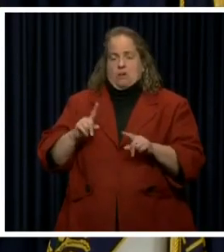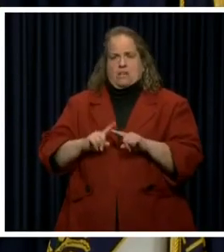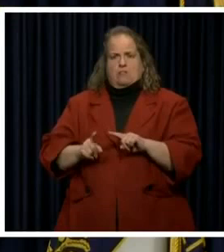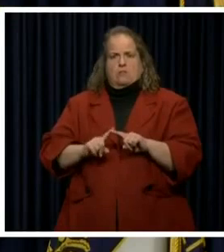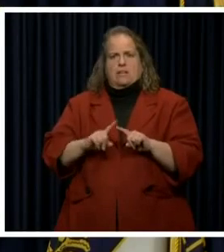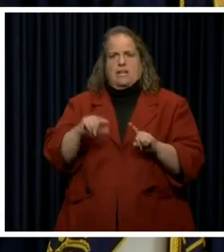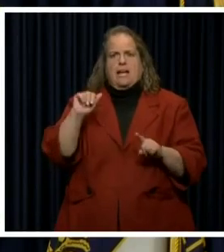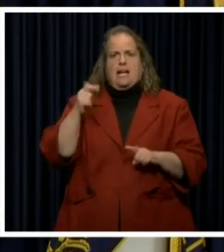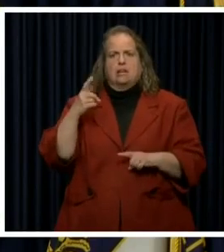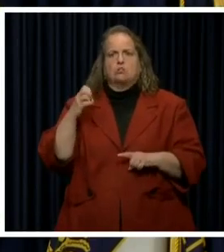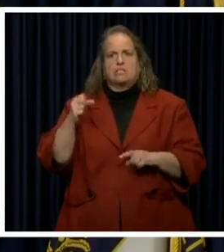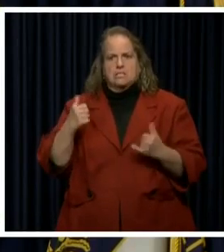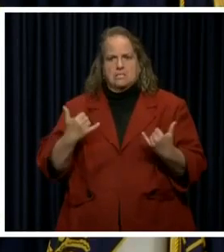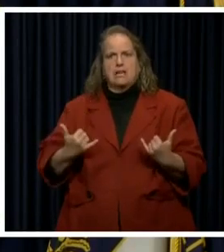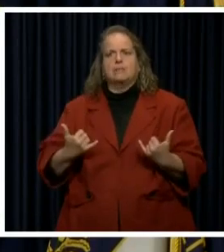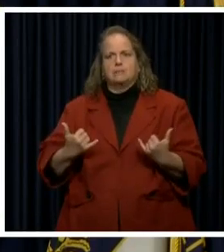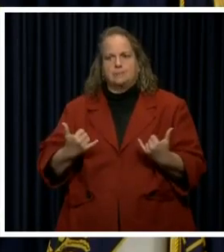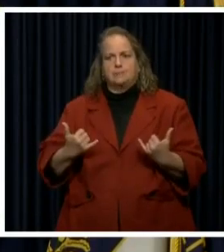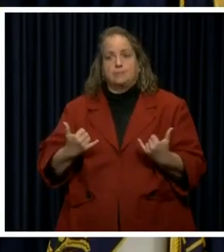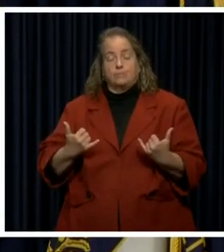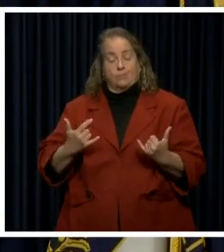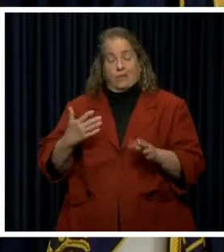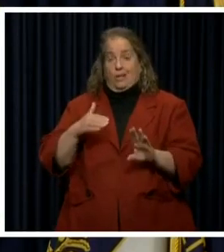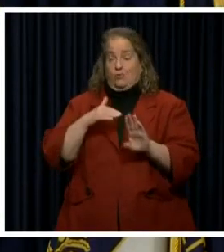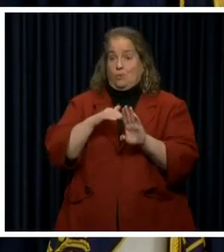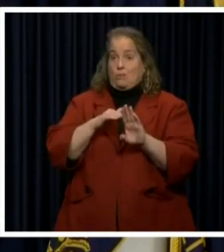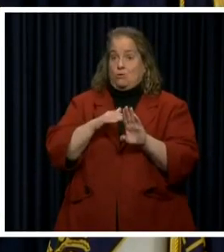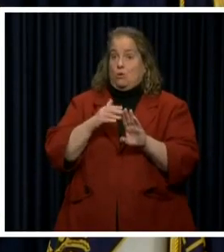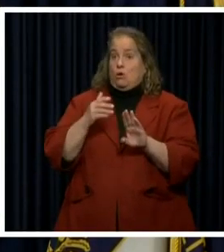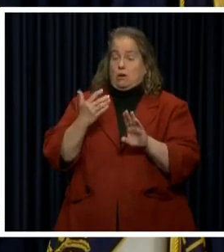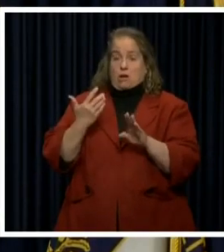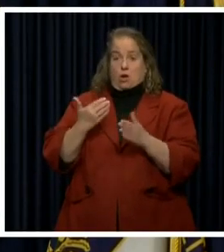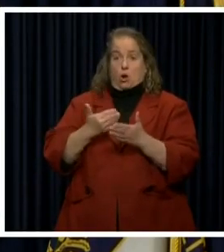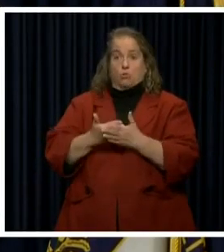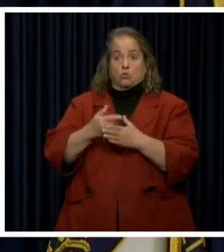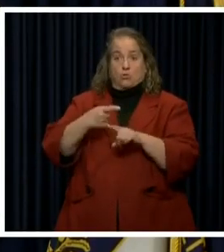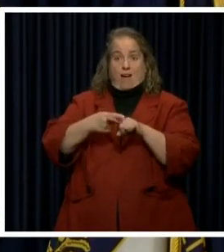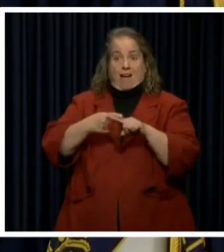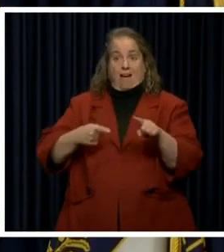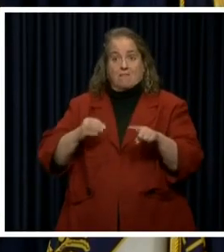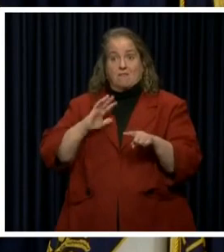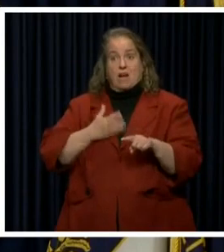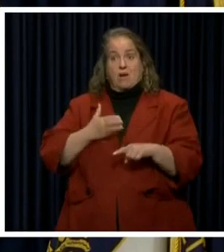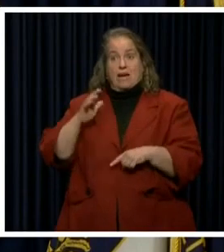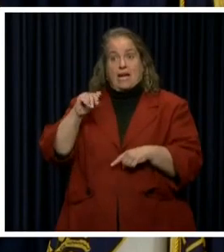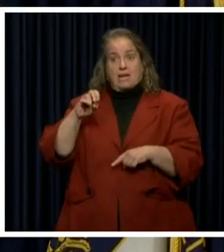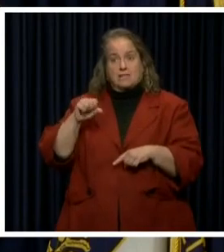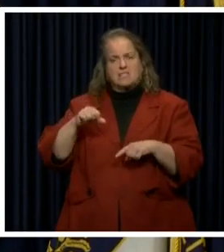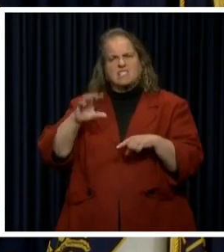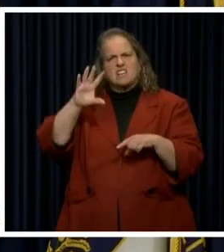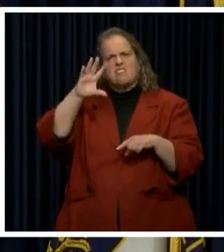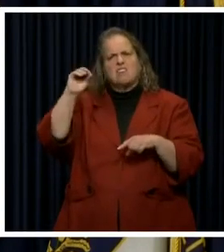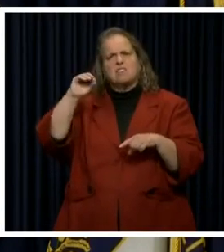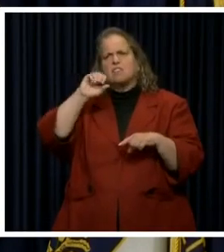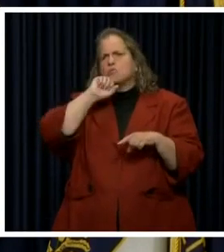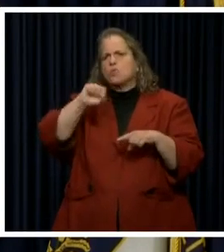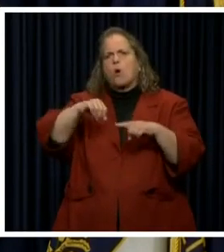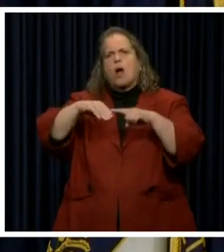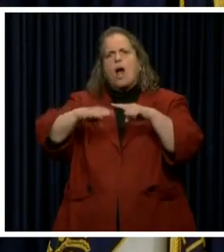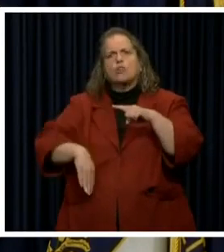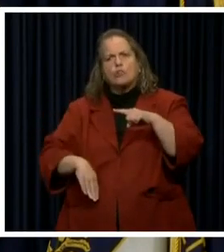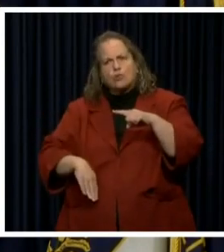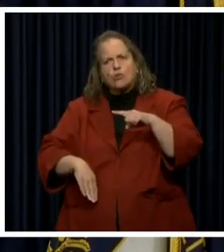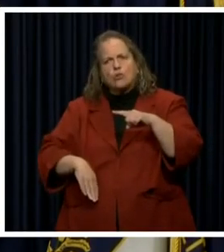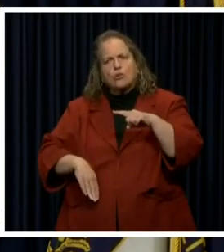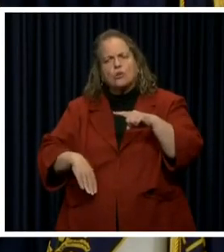This is just a reminder that I think close to half of our cases are 50 and under, and so it's just something I want